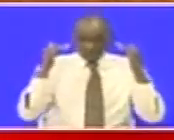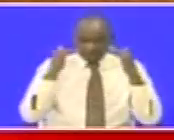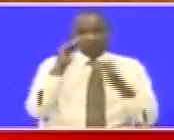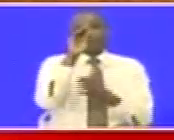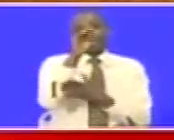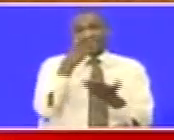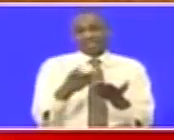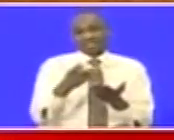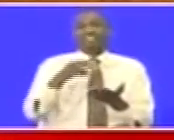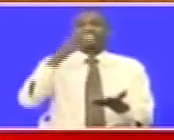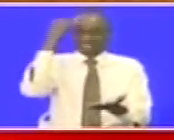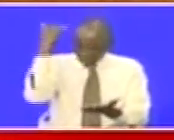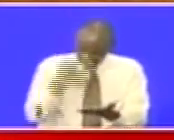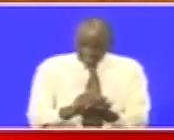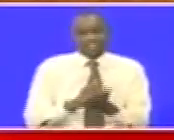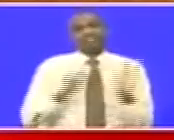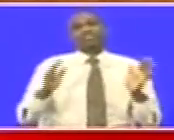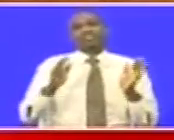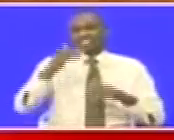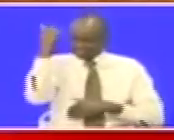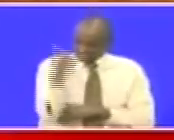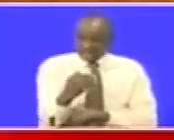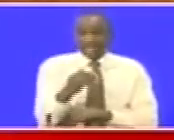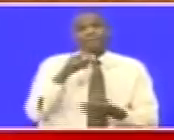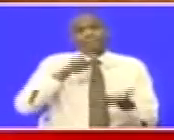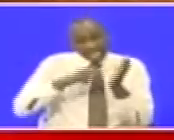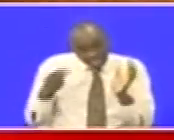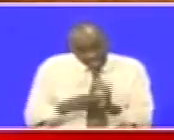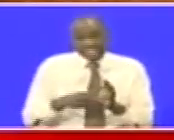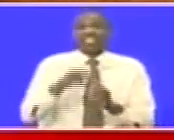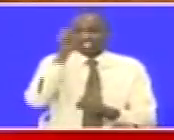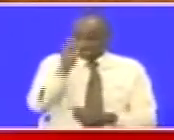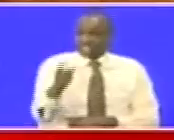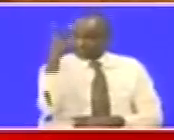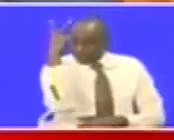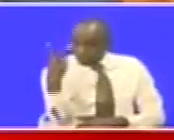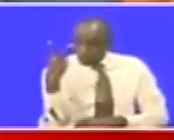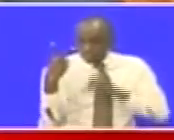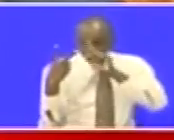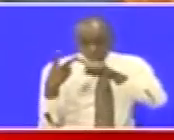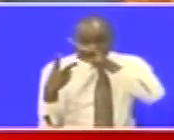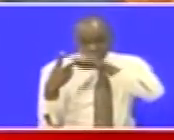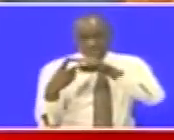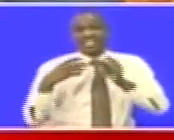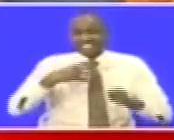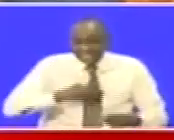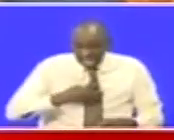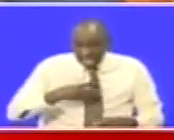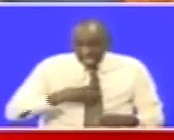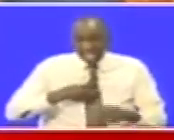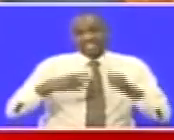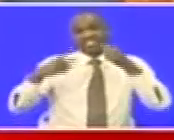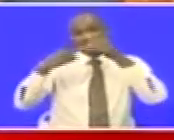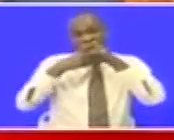Appeal stand. In other words, Judges Kalpana Rawal and Philip Tunoi will retire at the